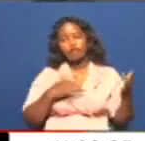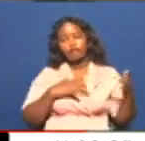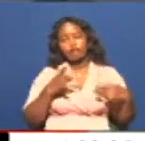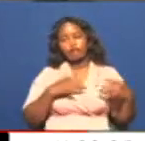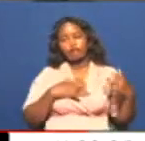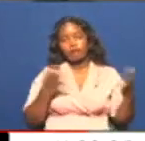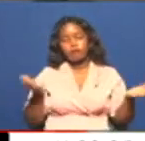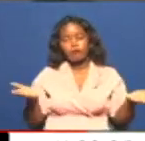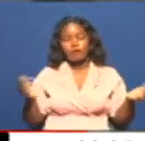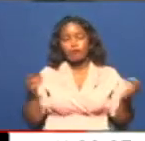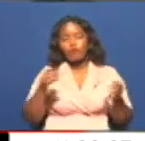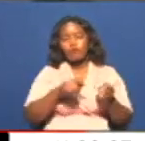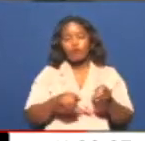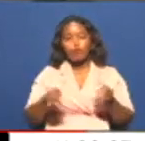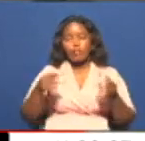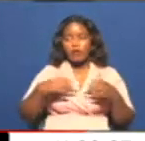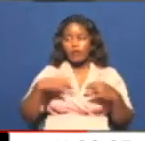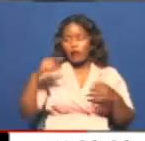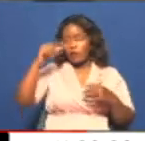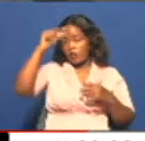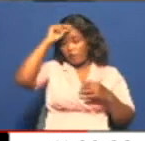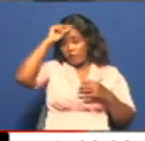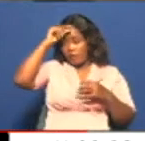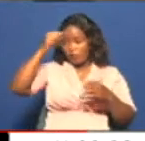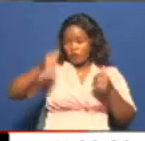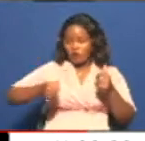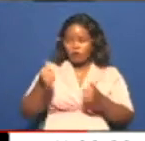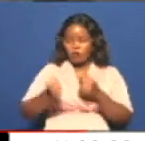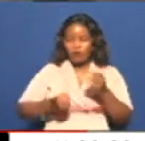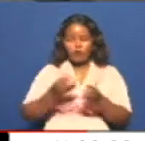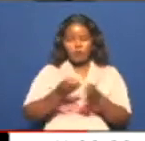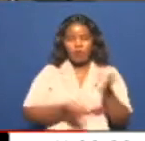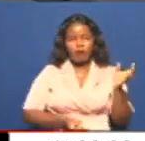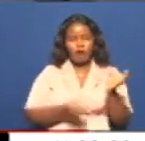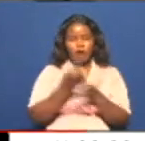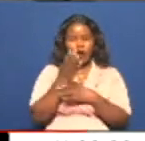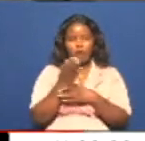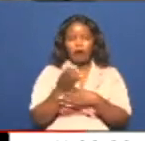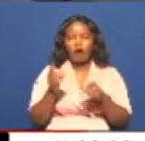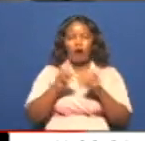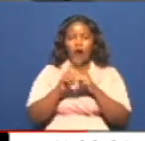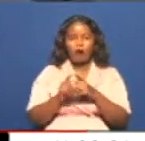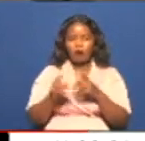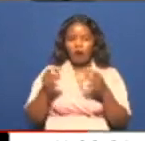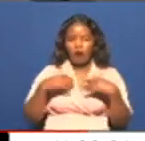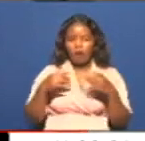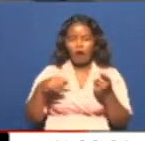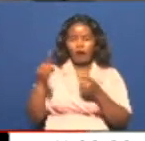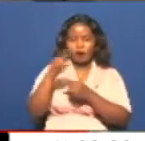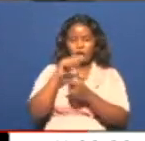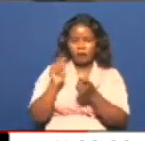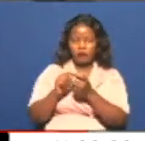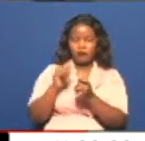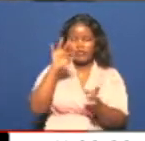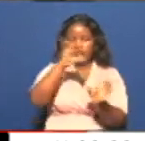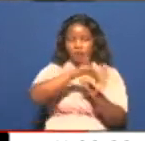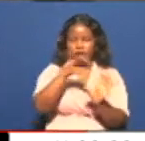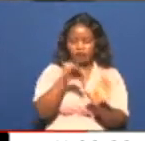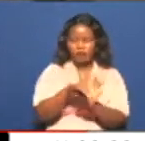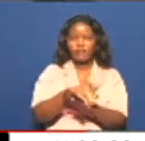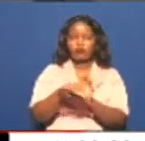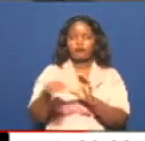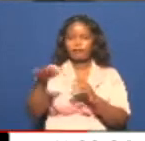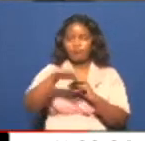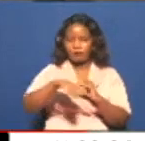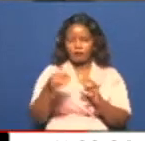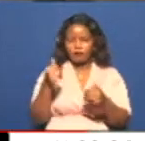considering that there was a government that was coming into place, mm-hmm. and there was already a specific voting bloc that was existing, mm-hmm.